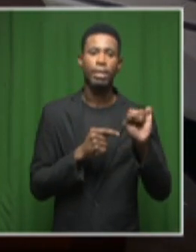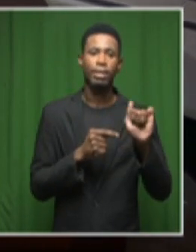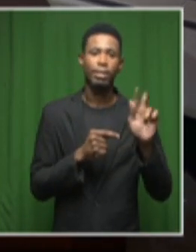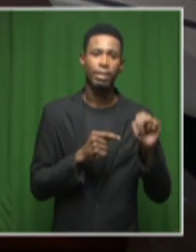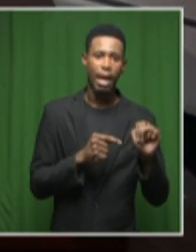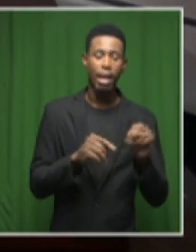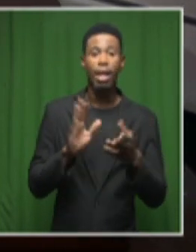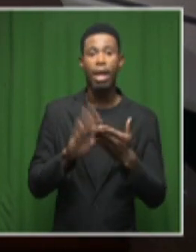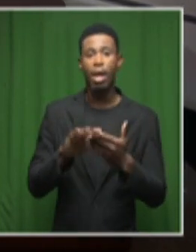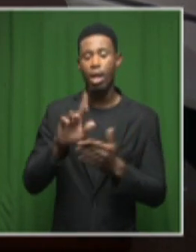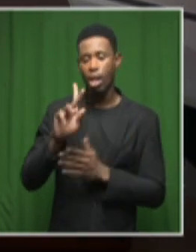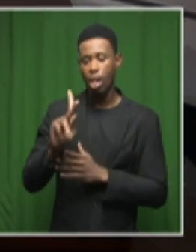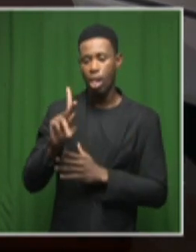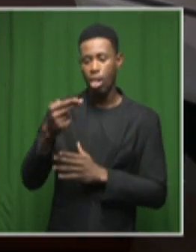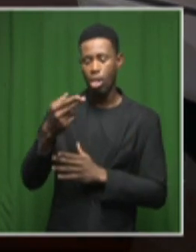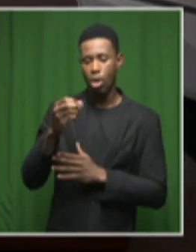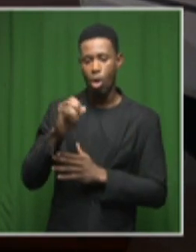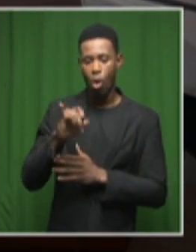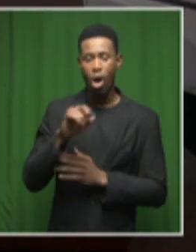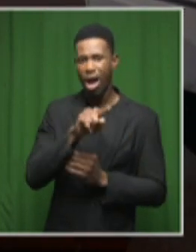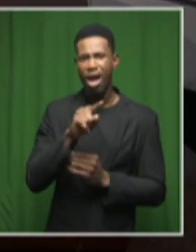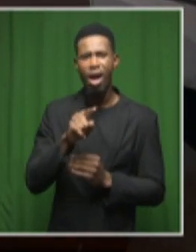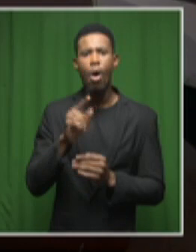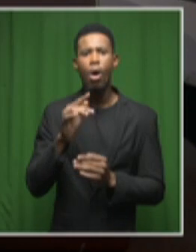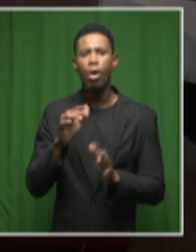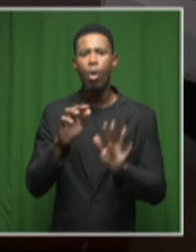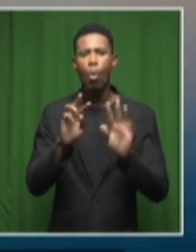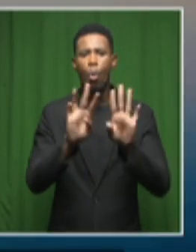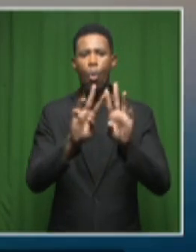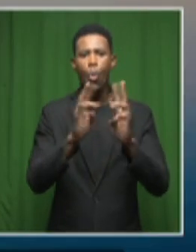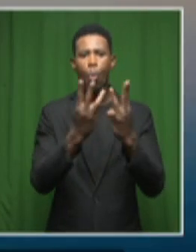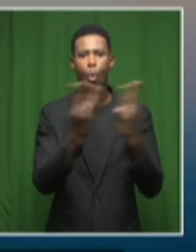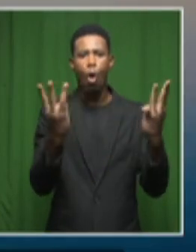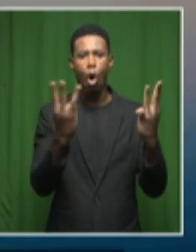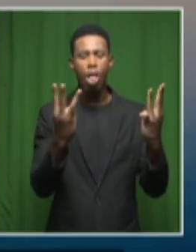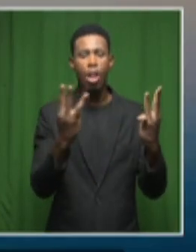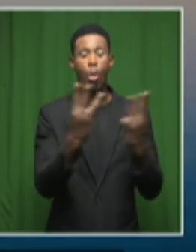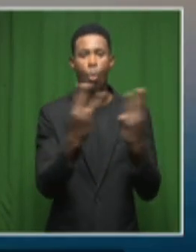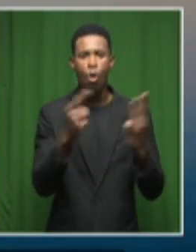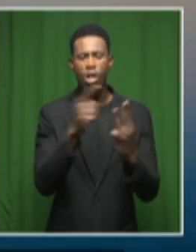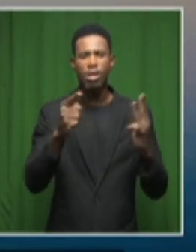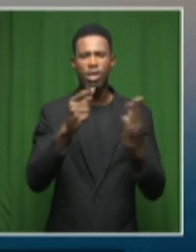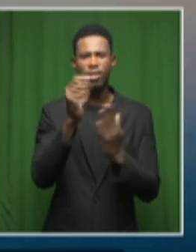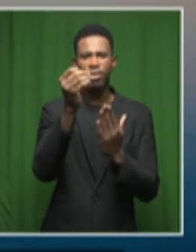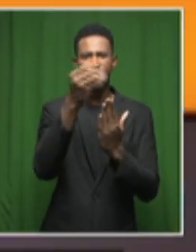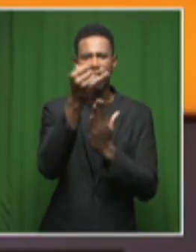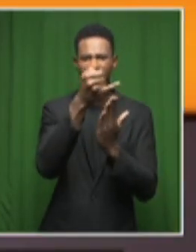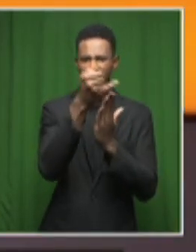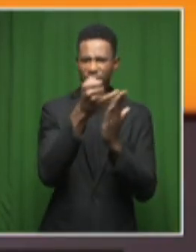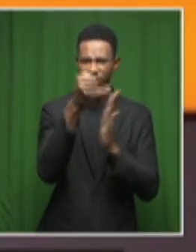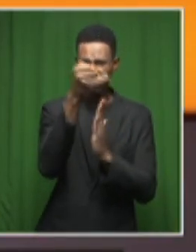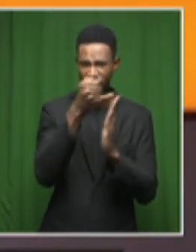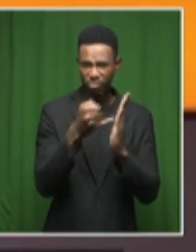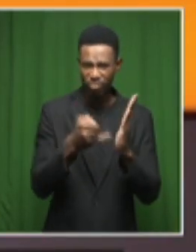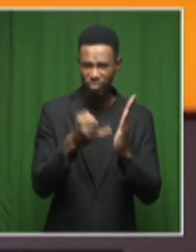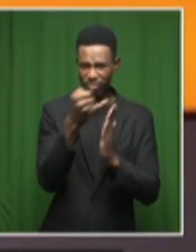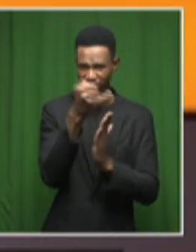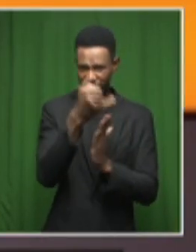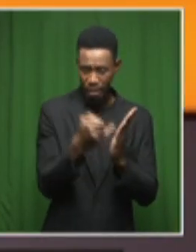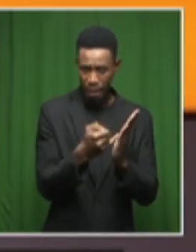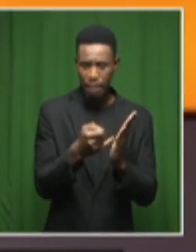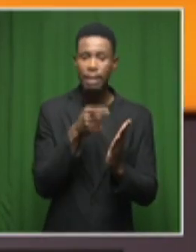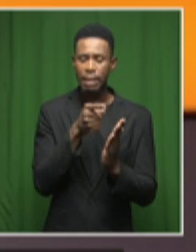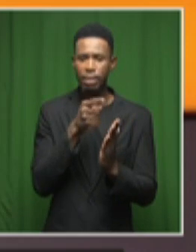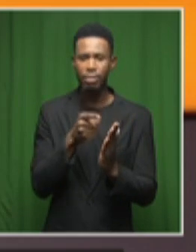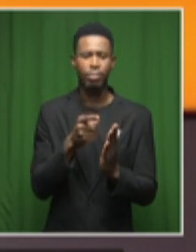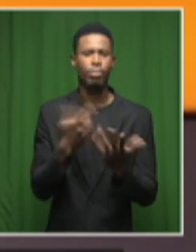time. Before time, not AD, not after, before time as well. And art in Africa is